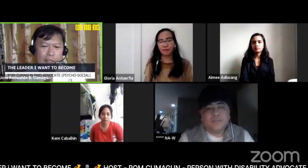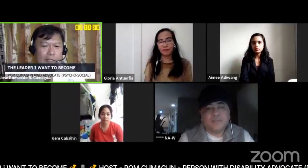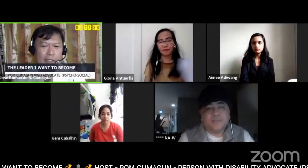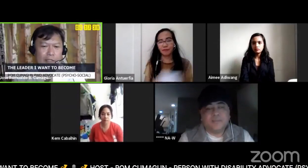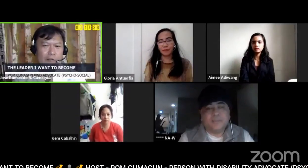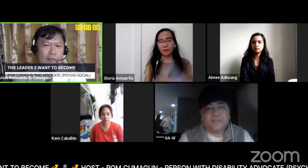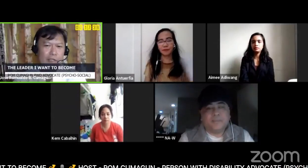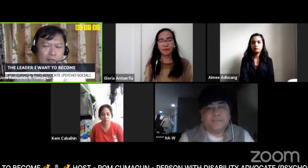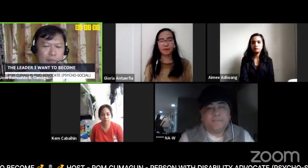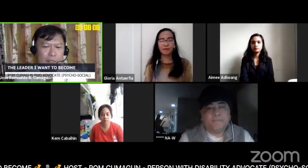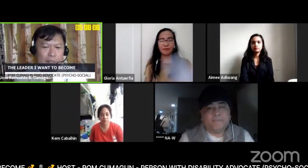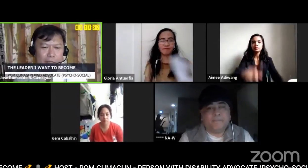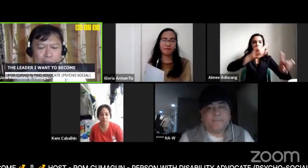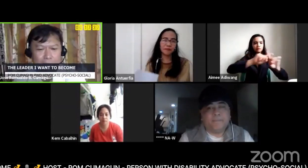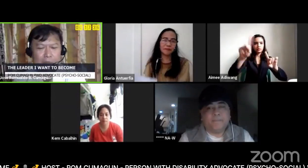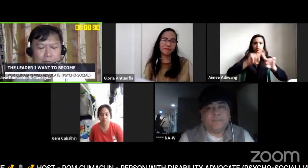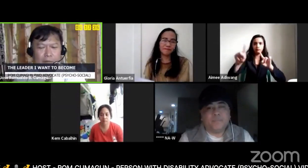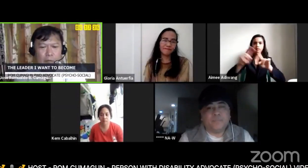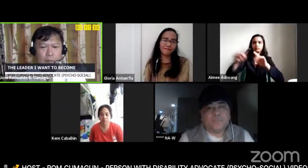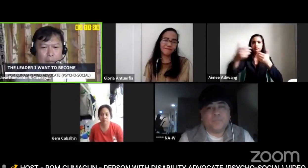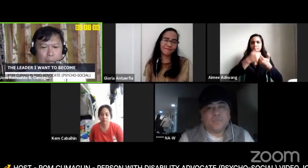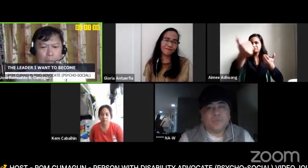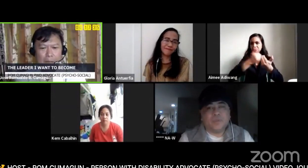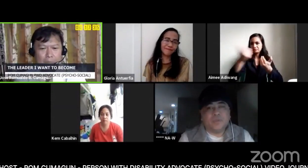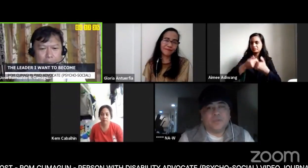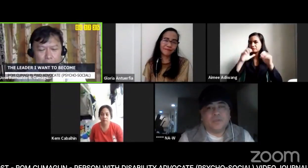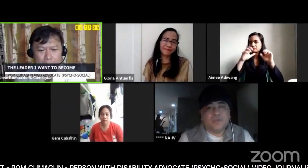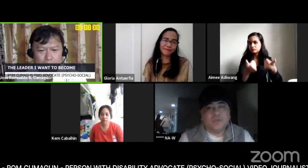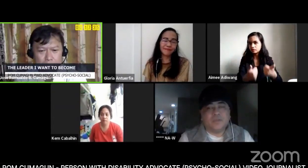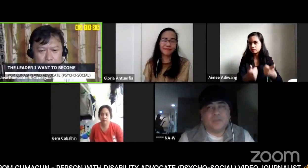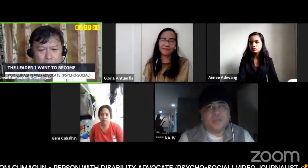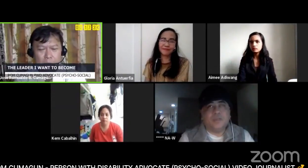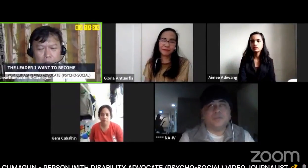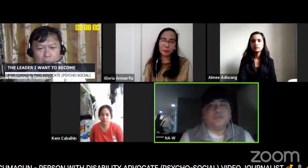direction, ganyan. He's not a consensus builder.